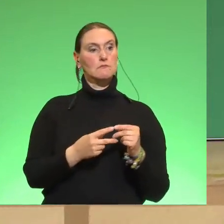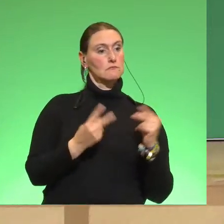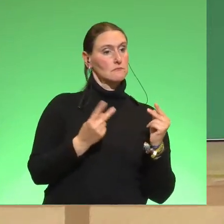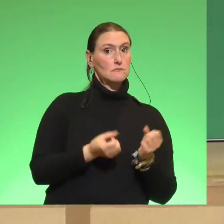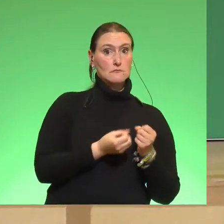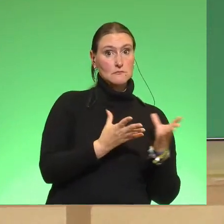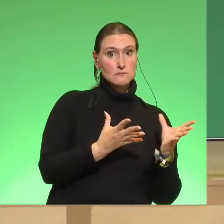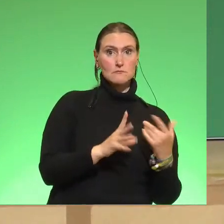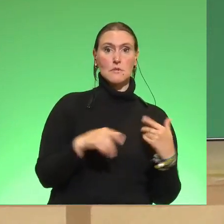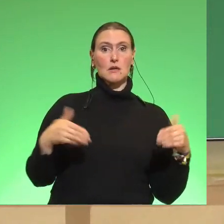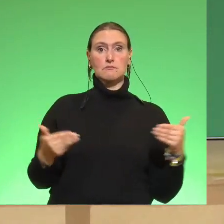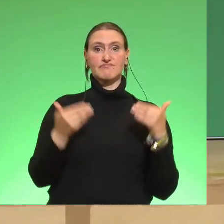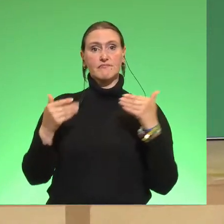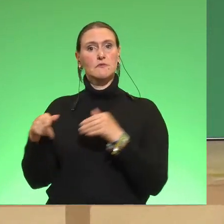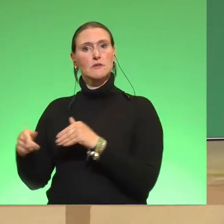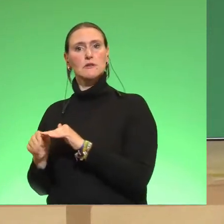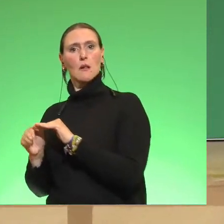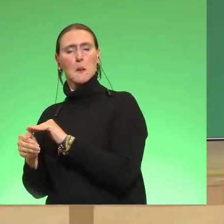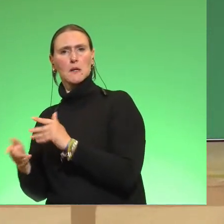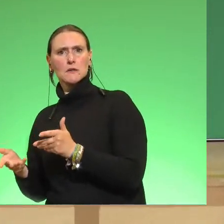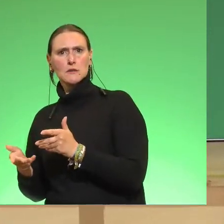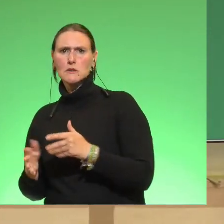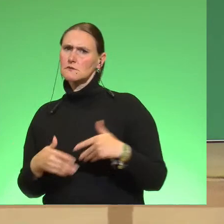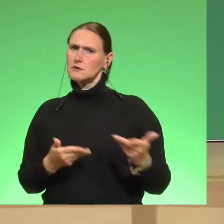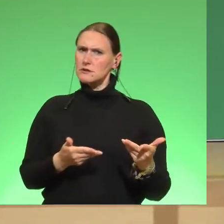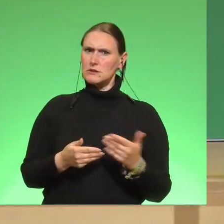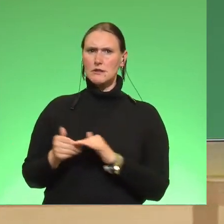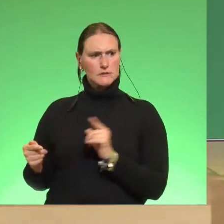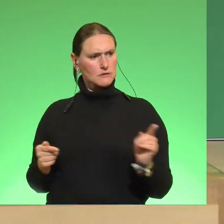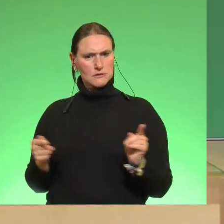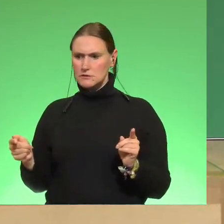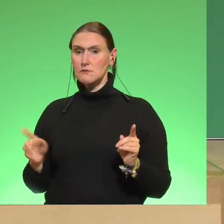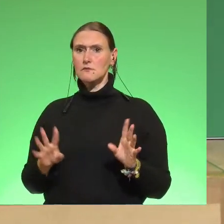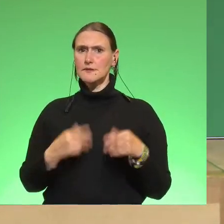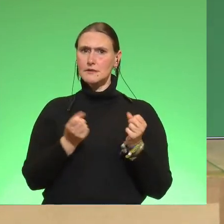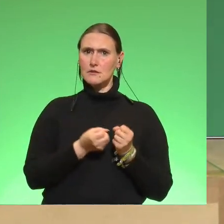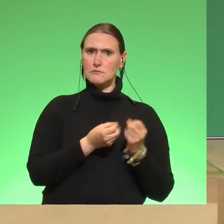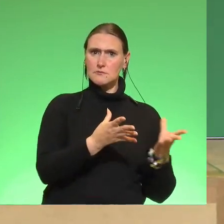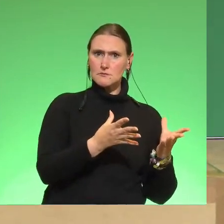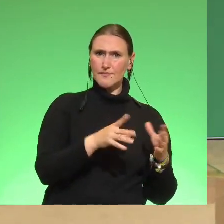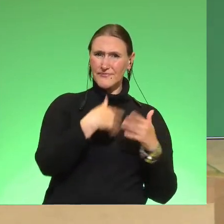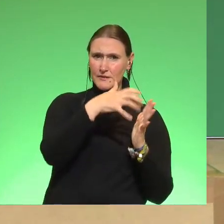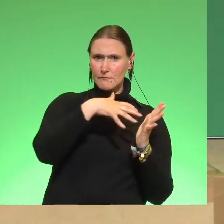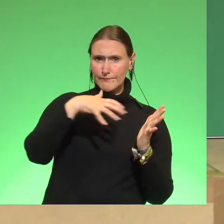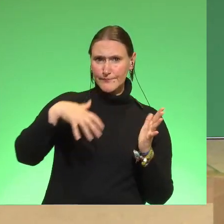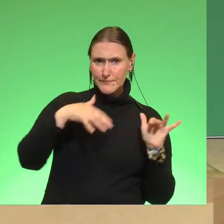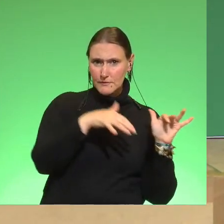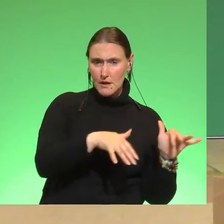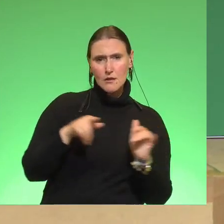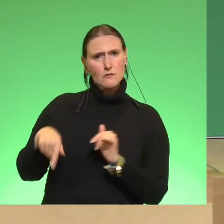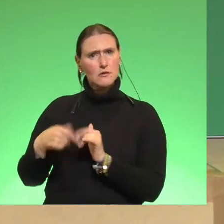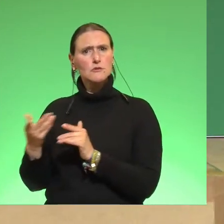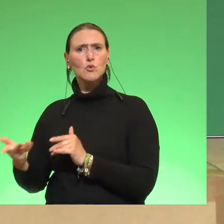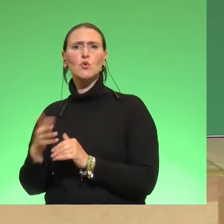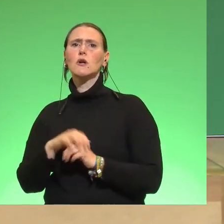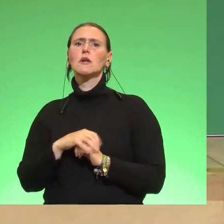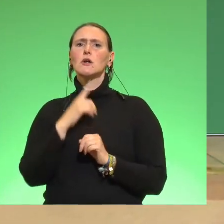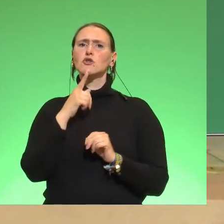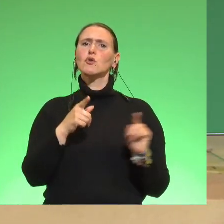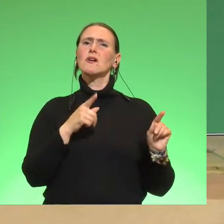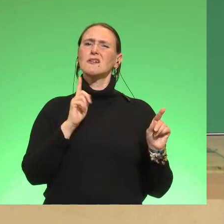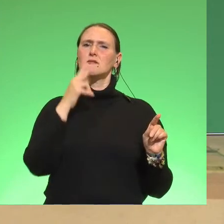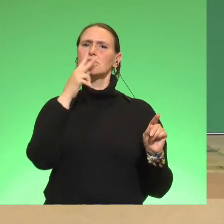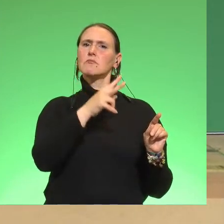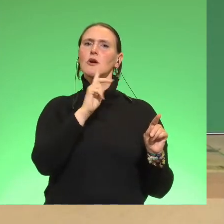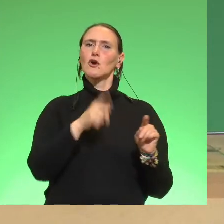By assessing the discrepancy between the hidden transcript and the public transcript, we may begin to judge the impact of domination